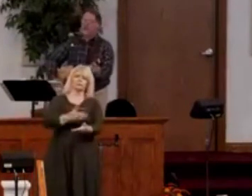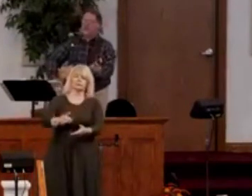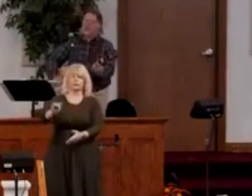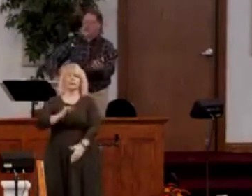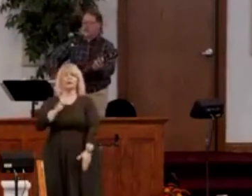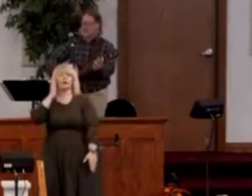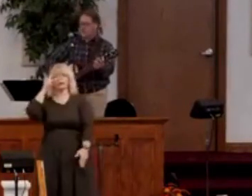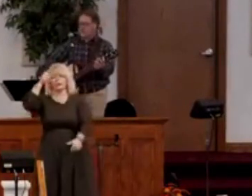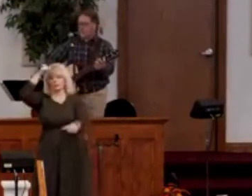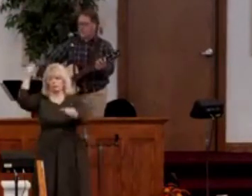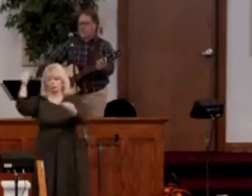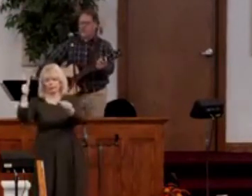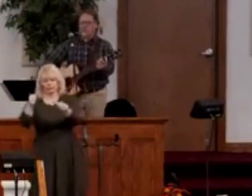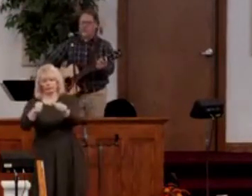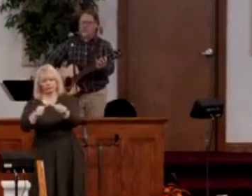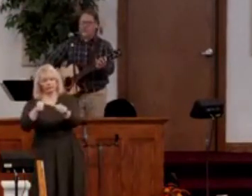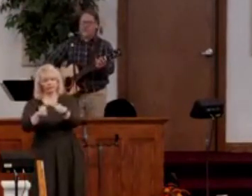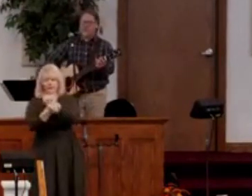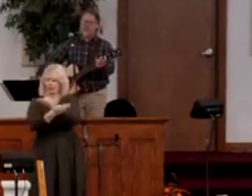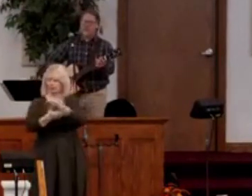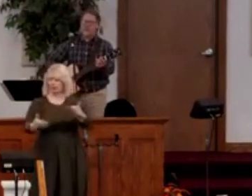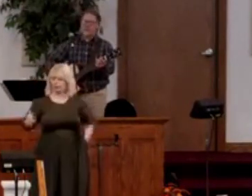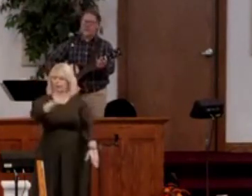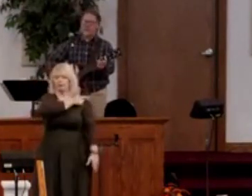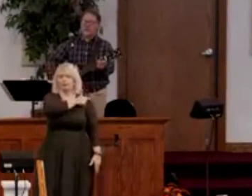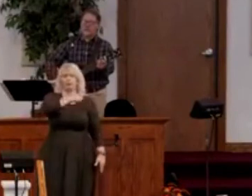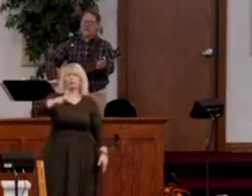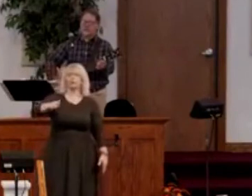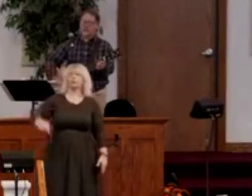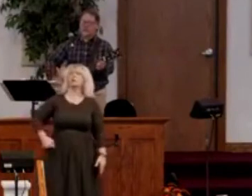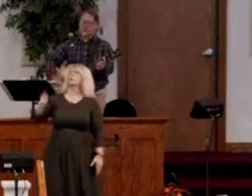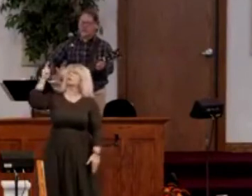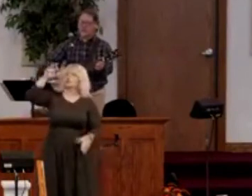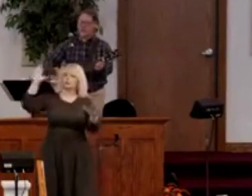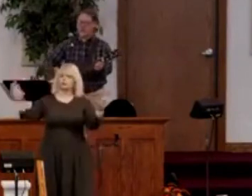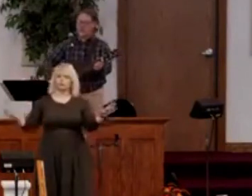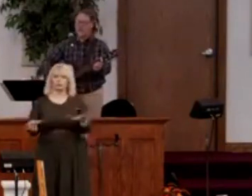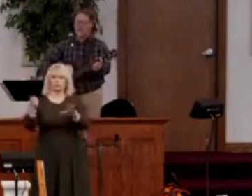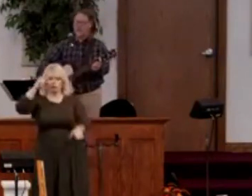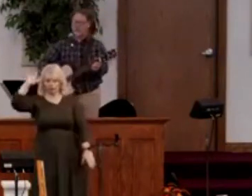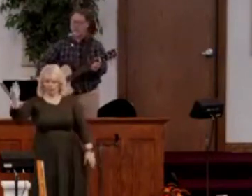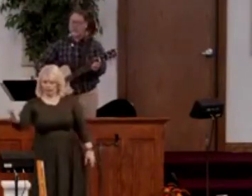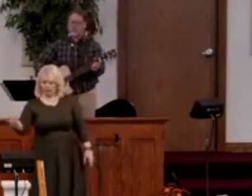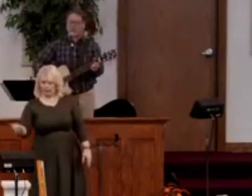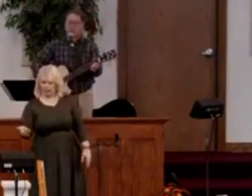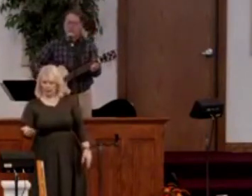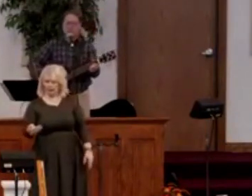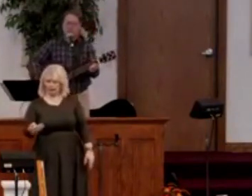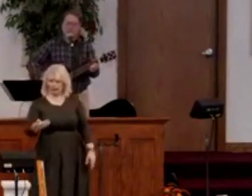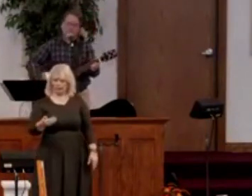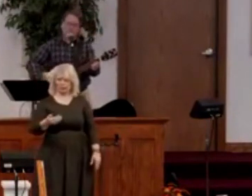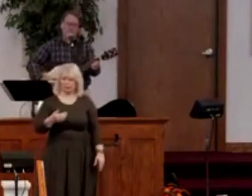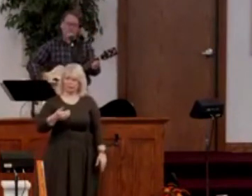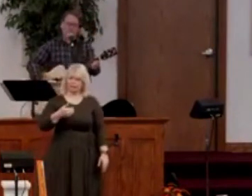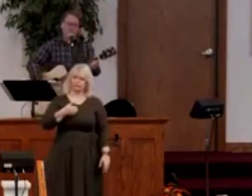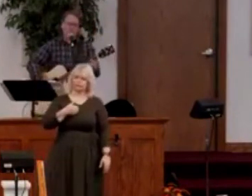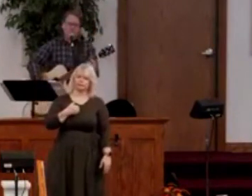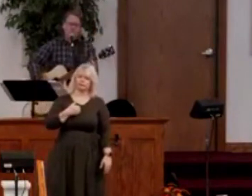I will remember everything, Lord, that you've done for me.